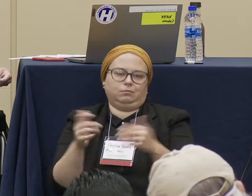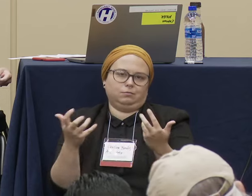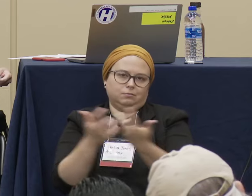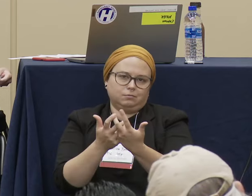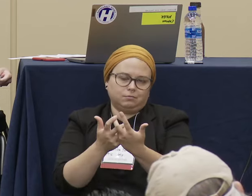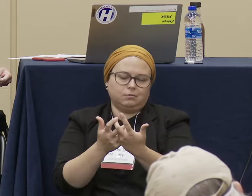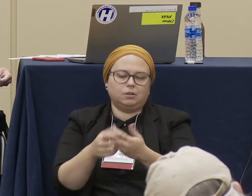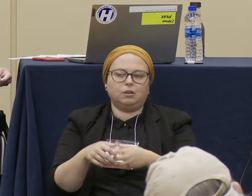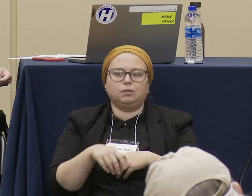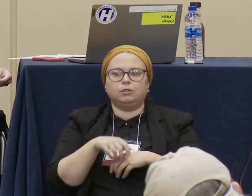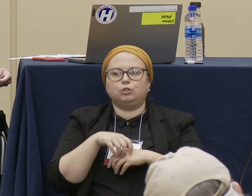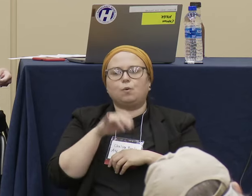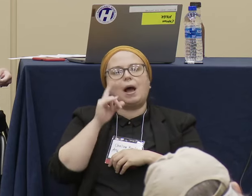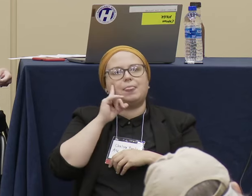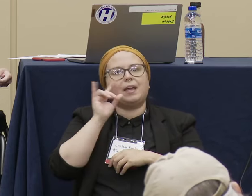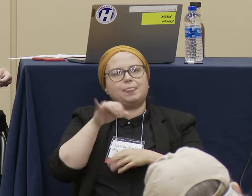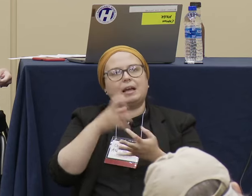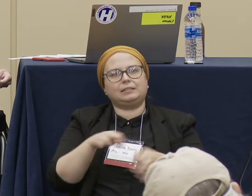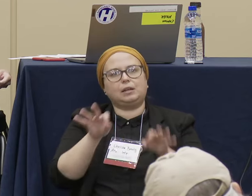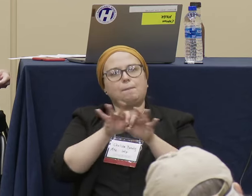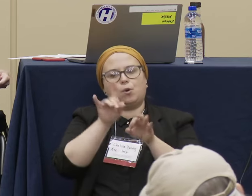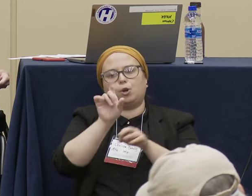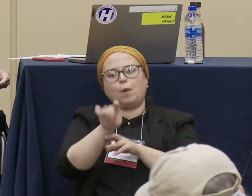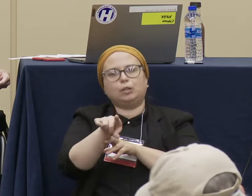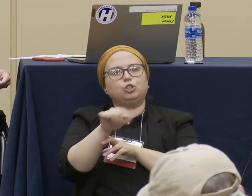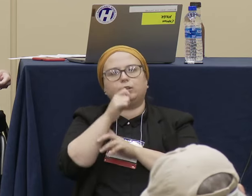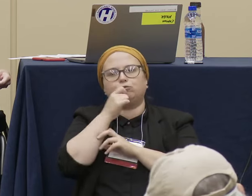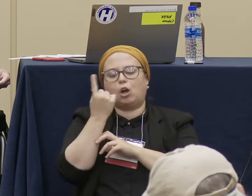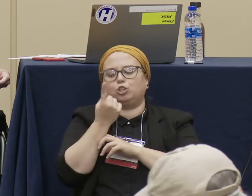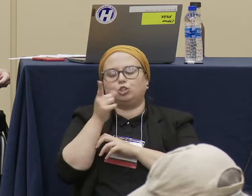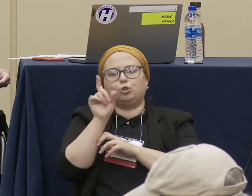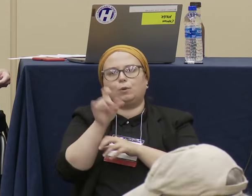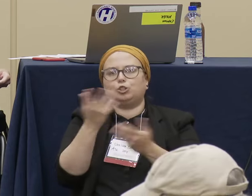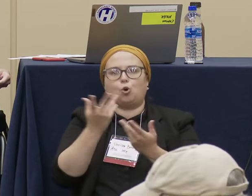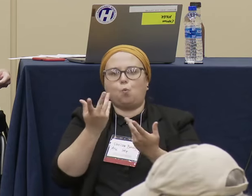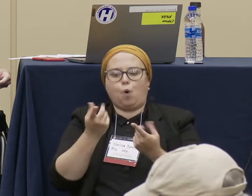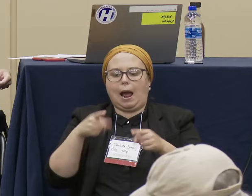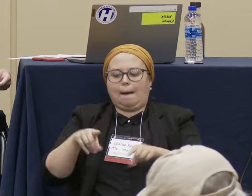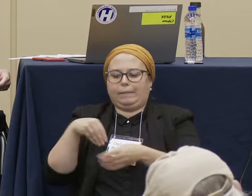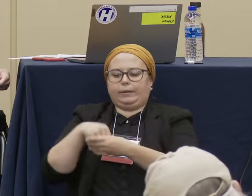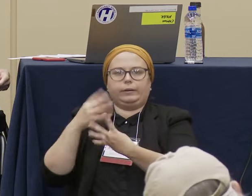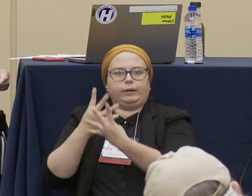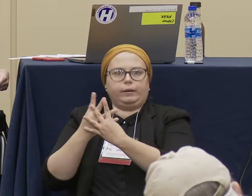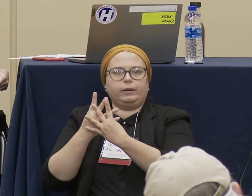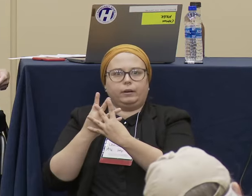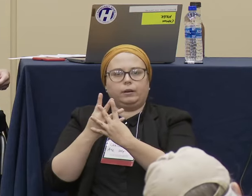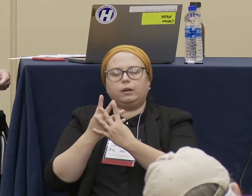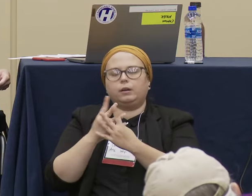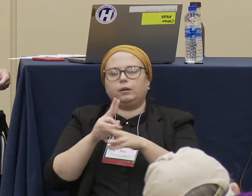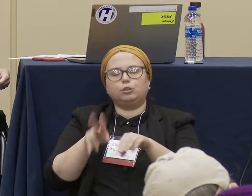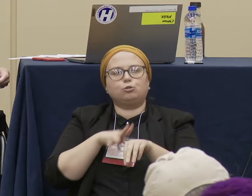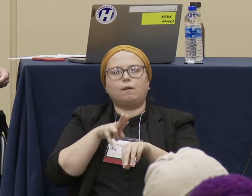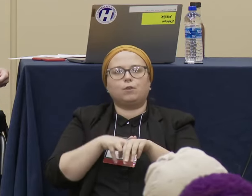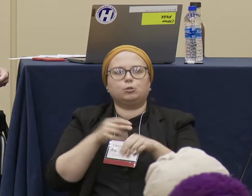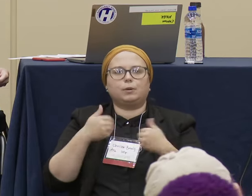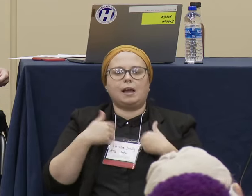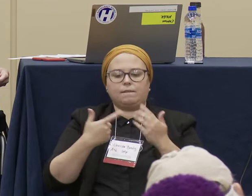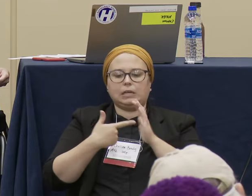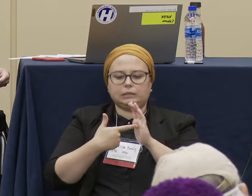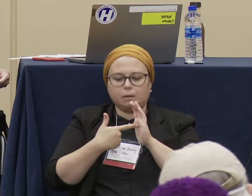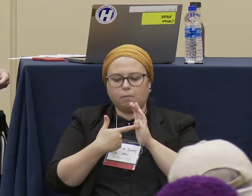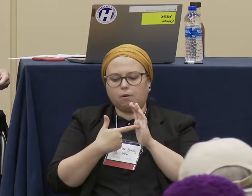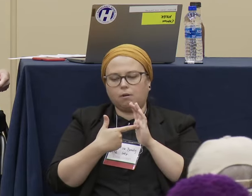question about what happens behind bars. And of course, we have, you know, the example of